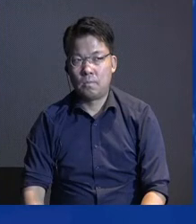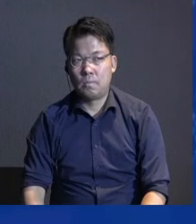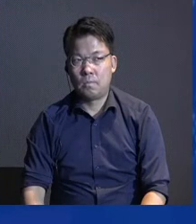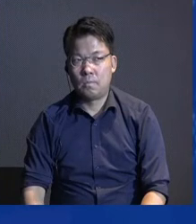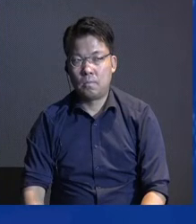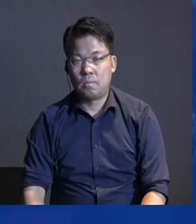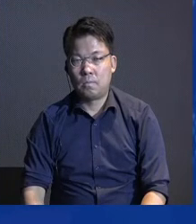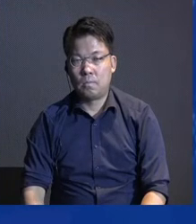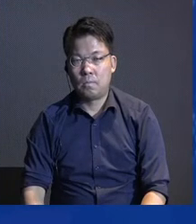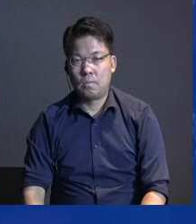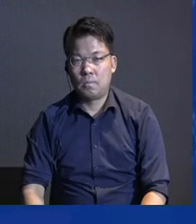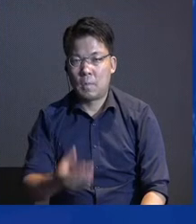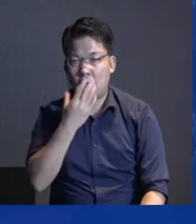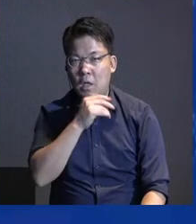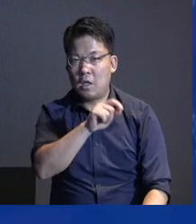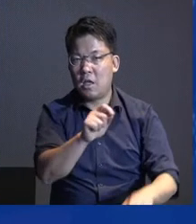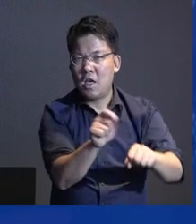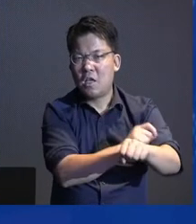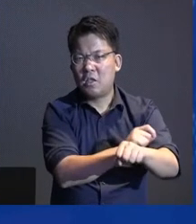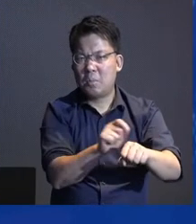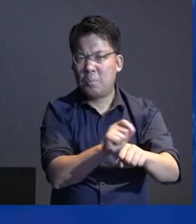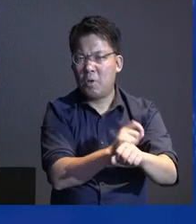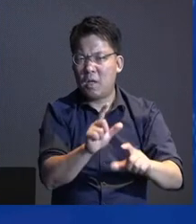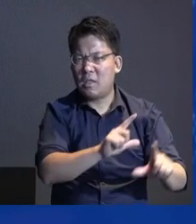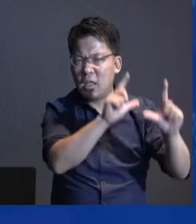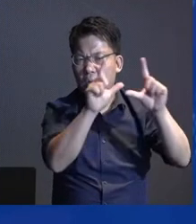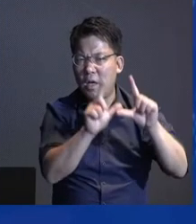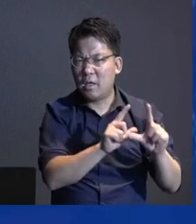The proper balance between